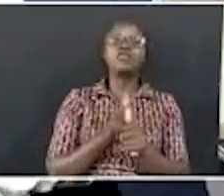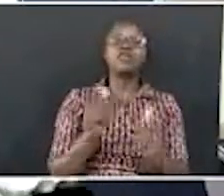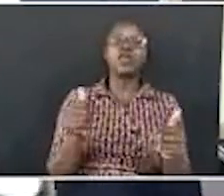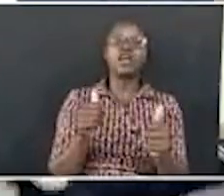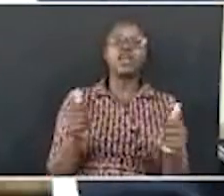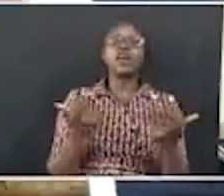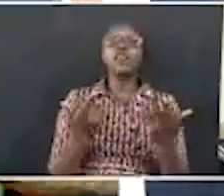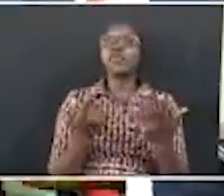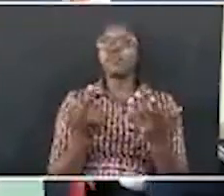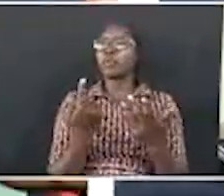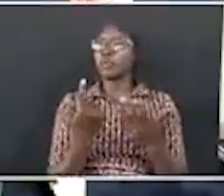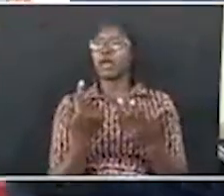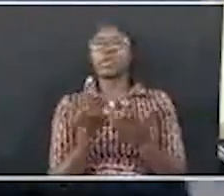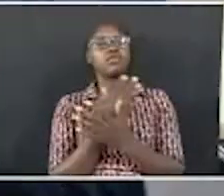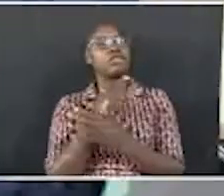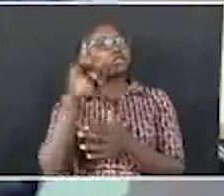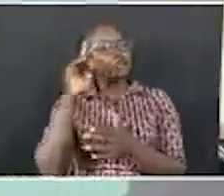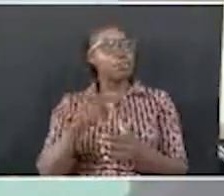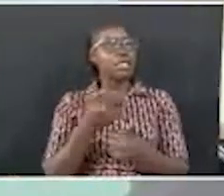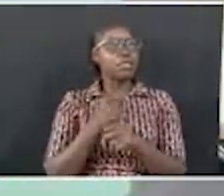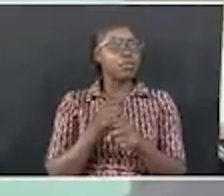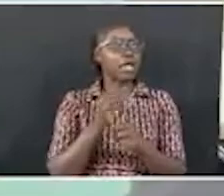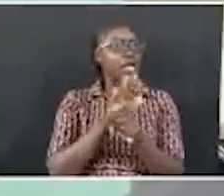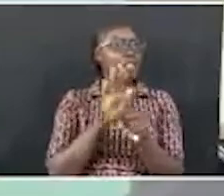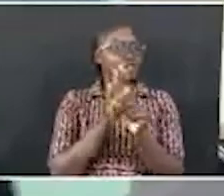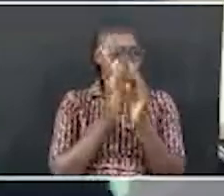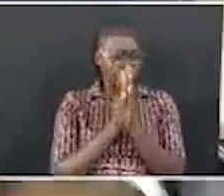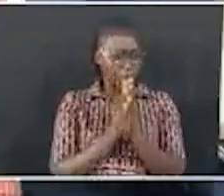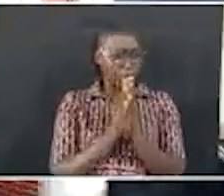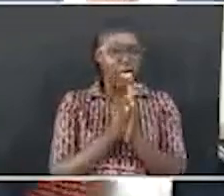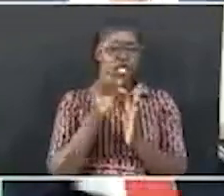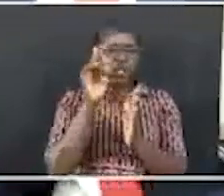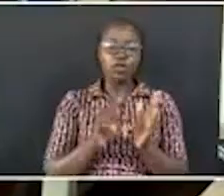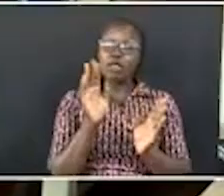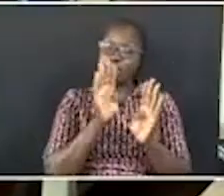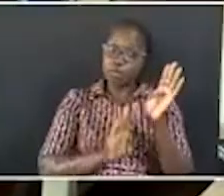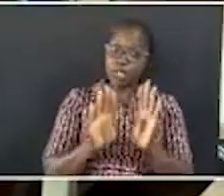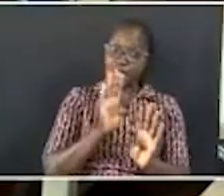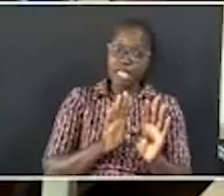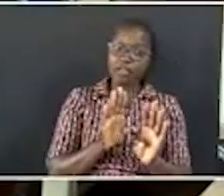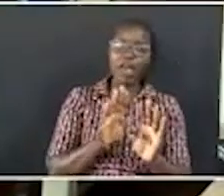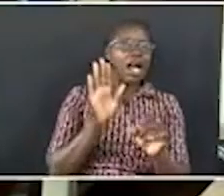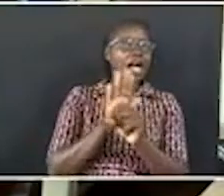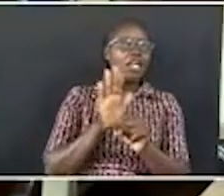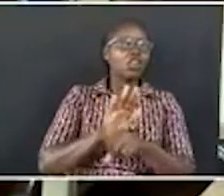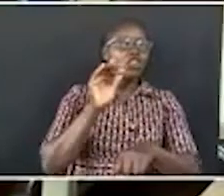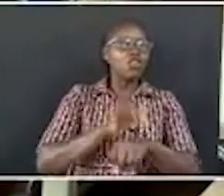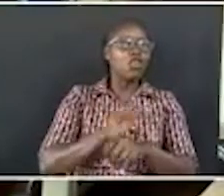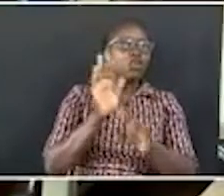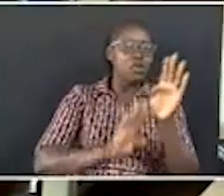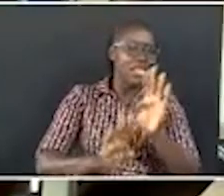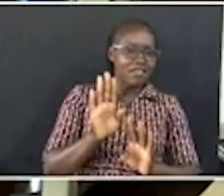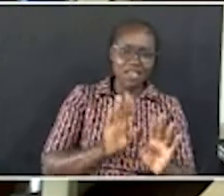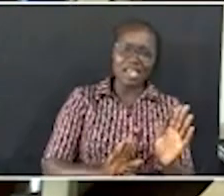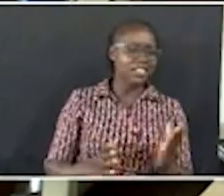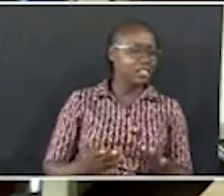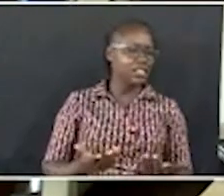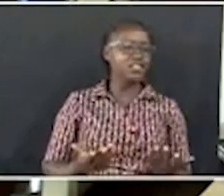one prayer. Because you must make a lot of prayers, your behavior must be a lot of good behaviors.